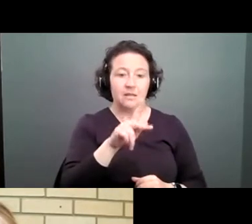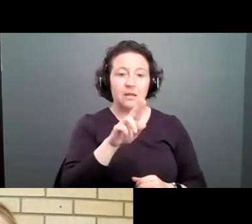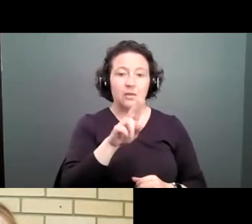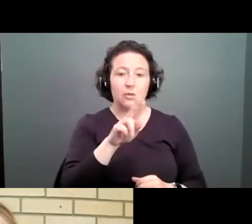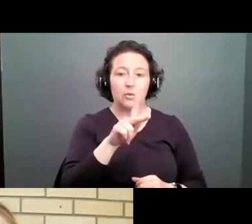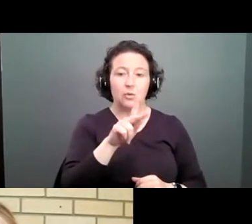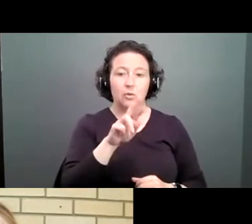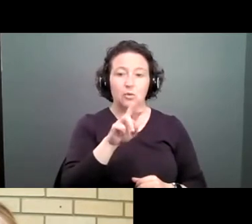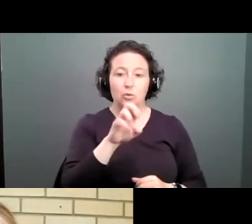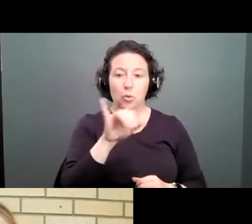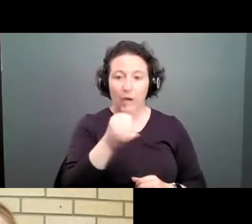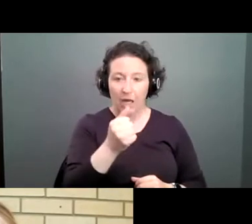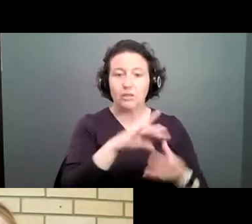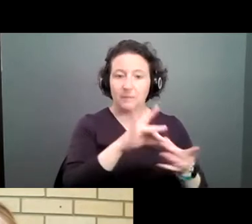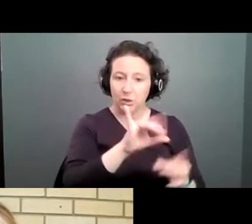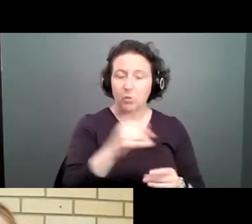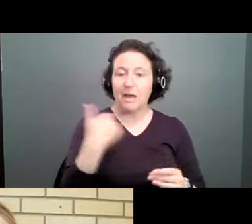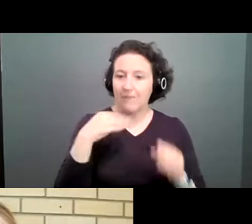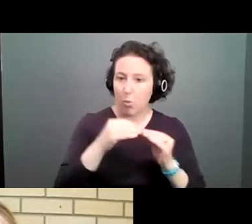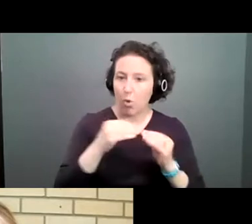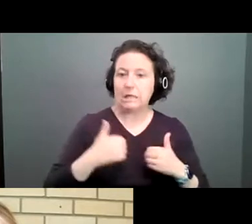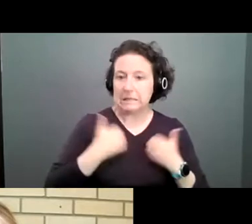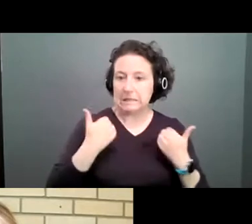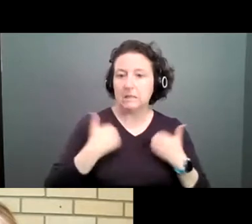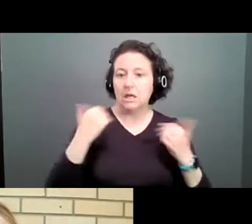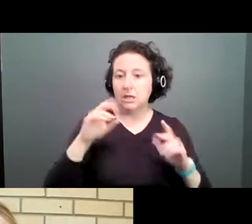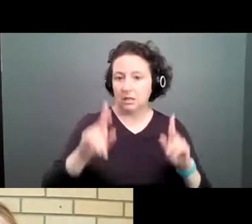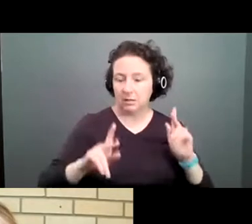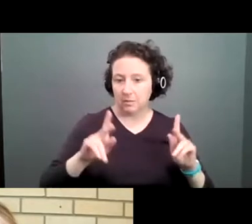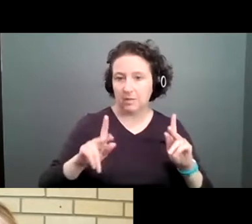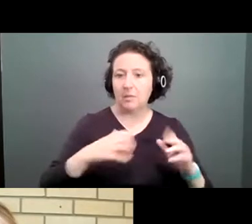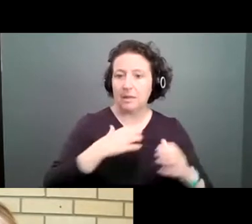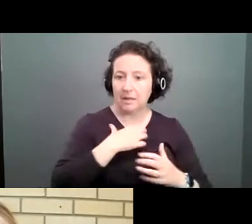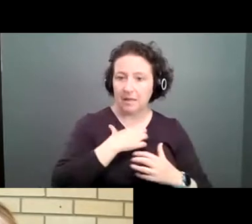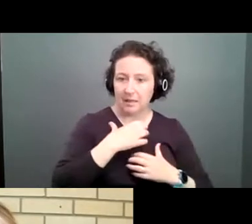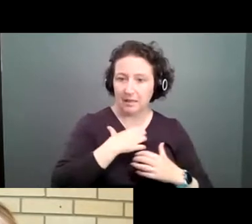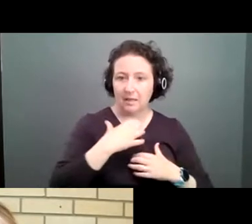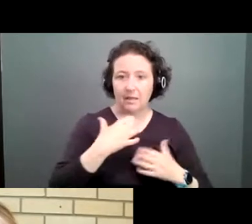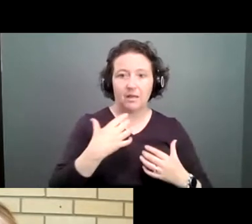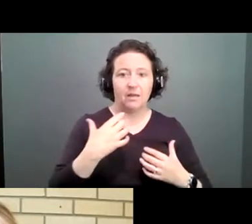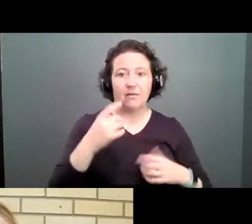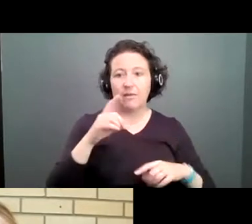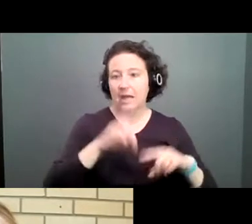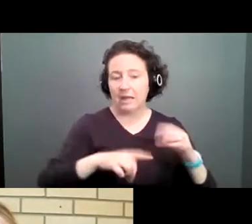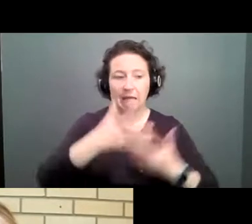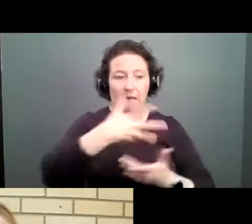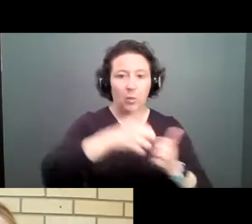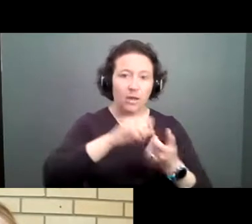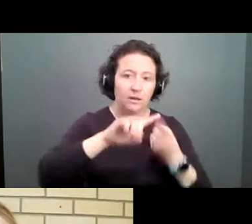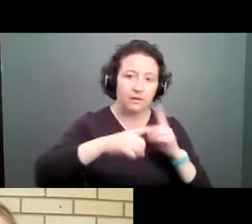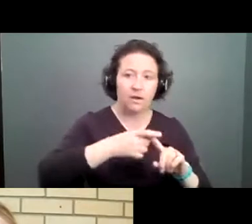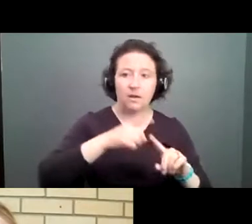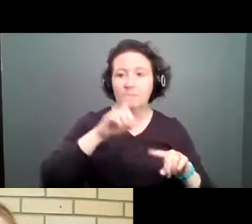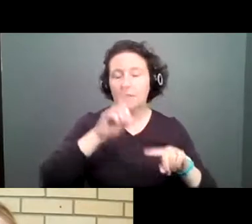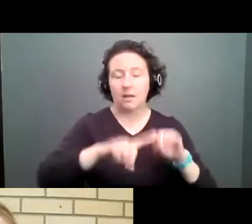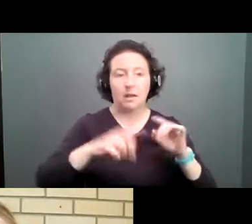been seeing more and more adolescents and even younger kids complaining about not being able to meet their friends, have play dates